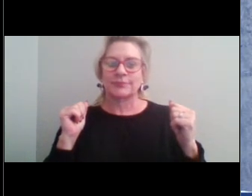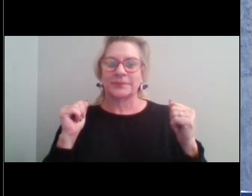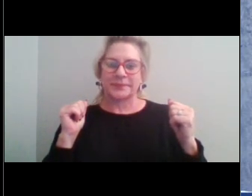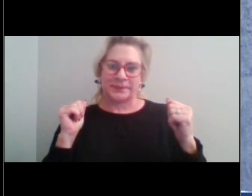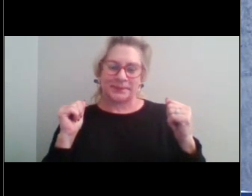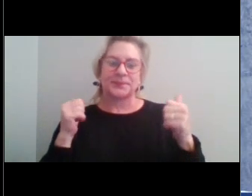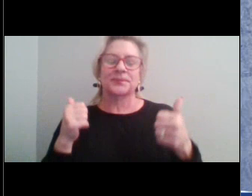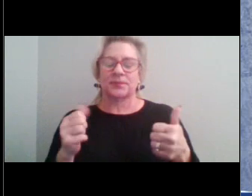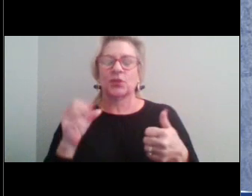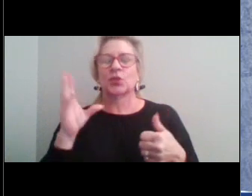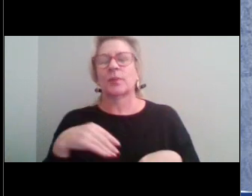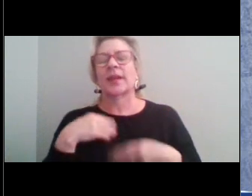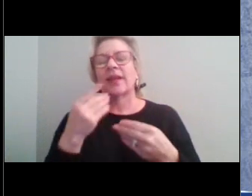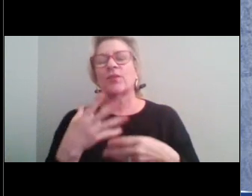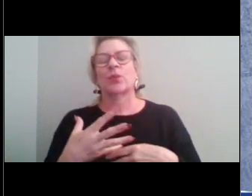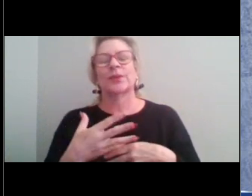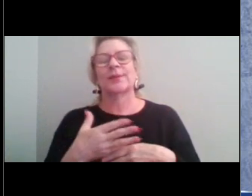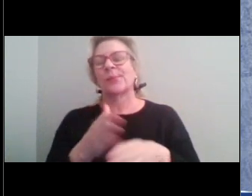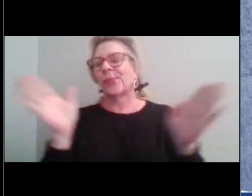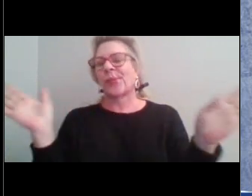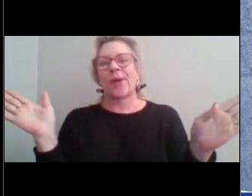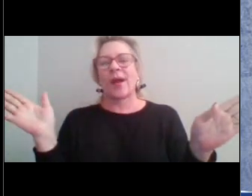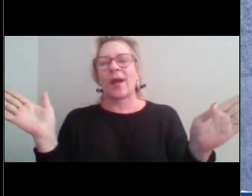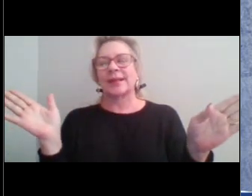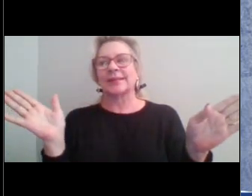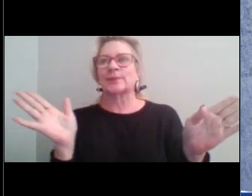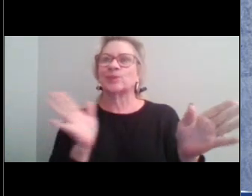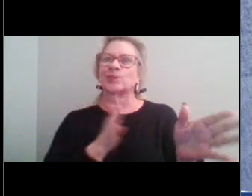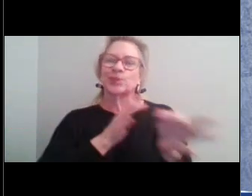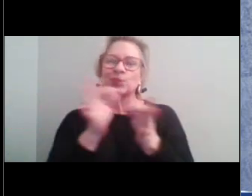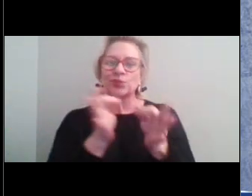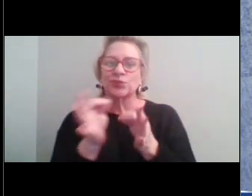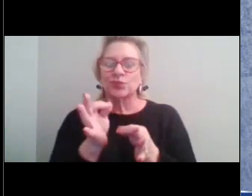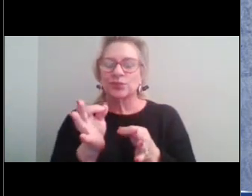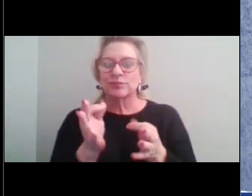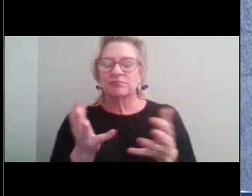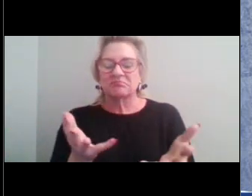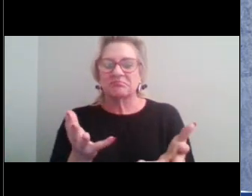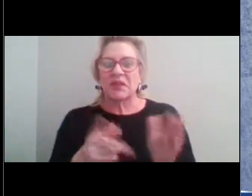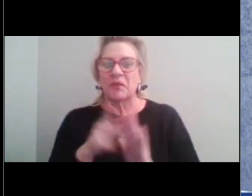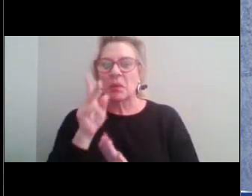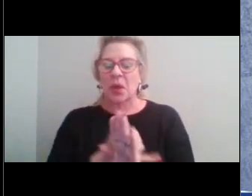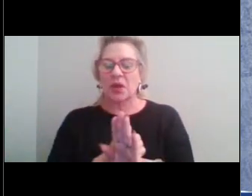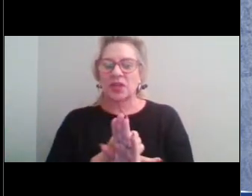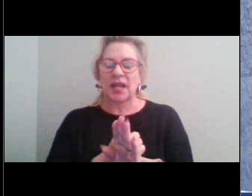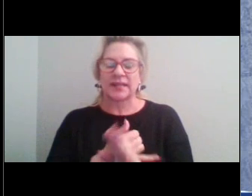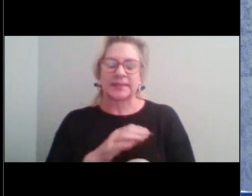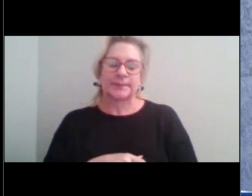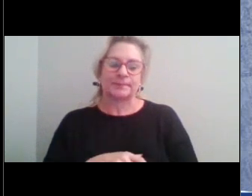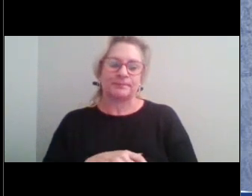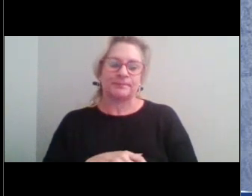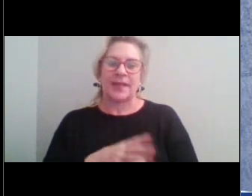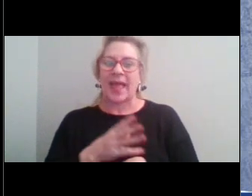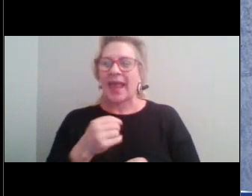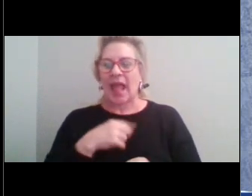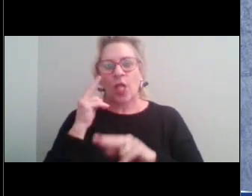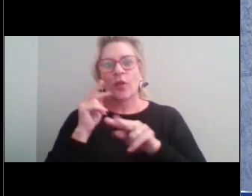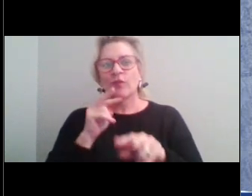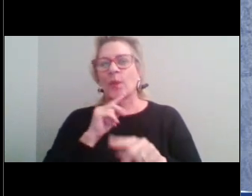go. So I'm going to give you kind of a broad status check, if you will, of the project. I look forward to answering any of your